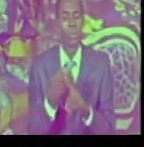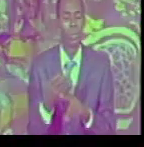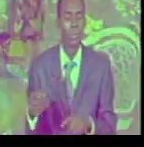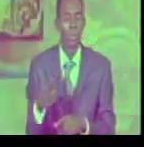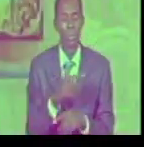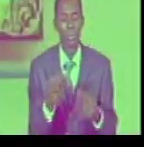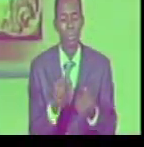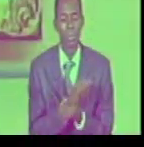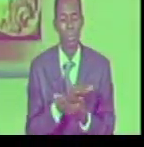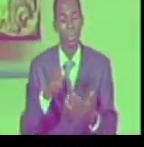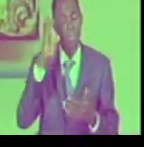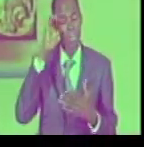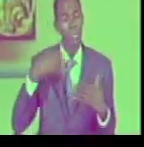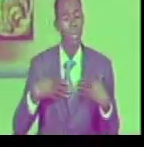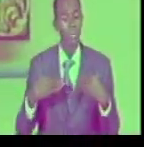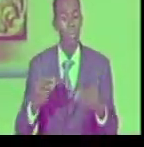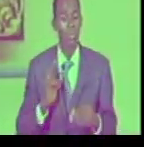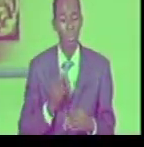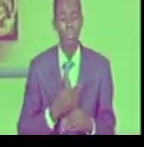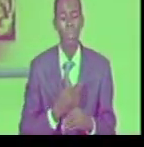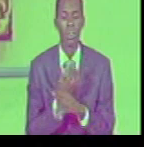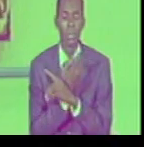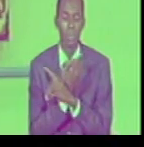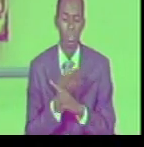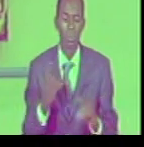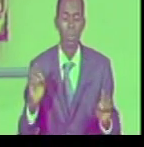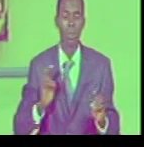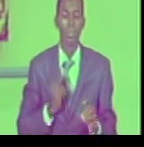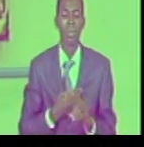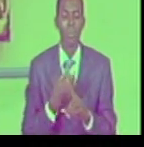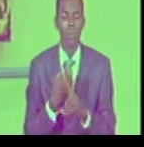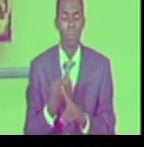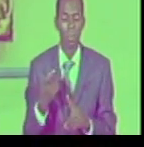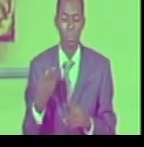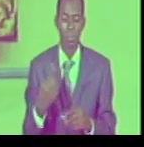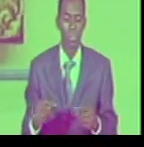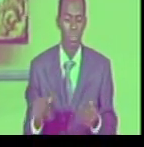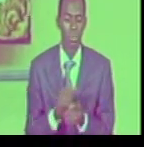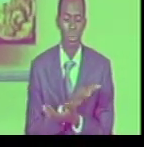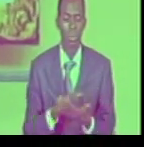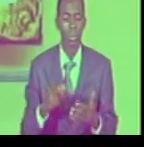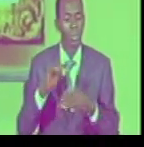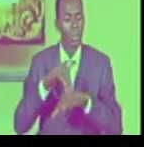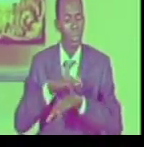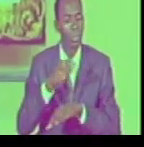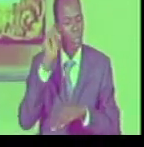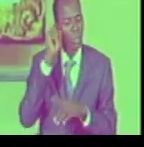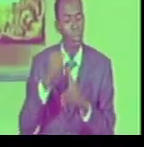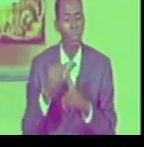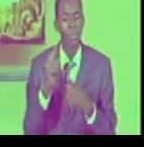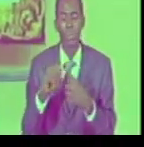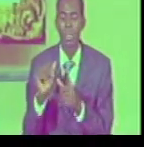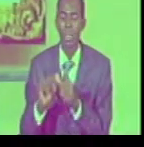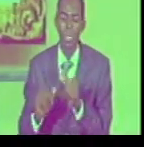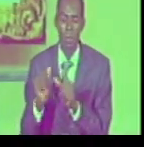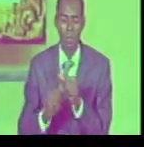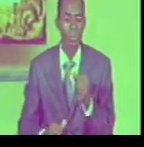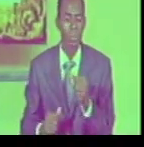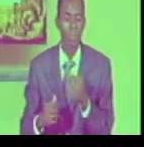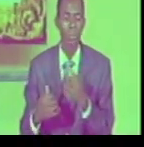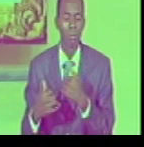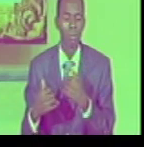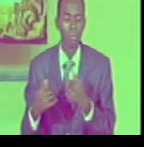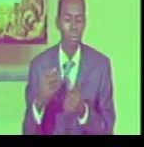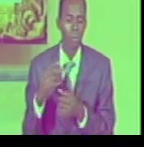He healed us. He delivers us from our destructions. He sent his word to the various nations, in the various